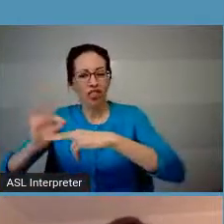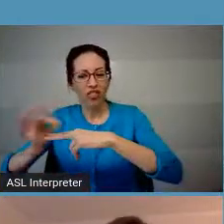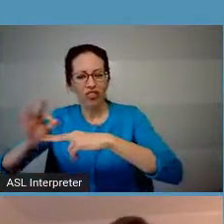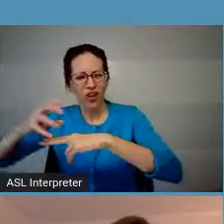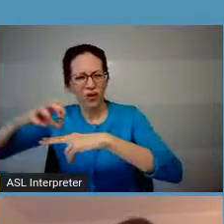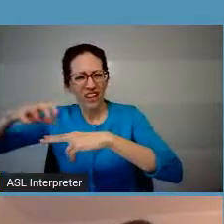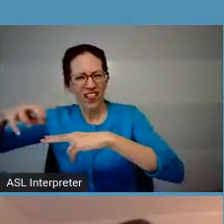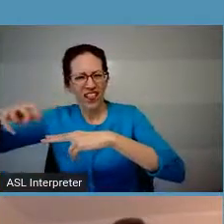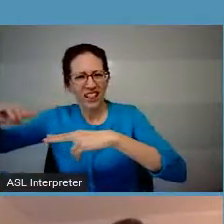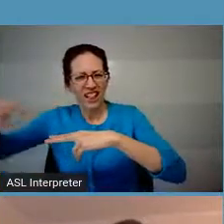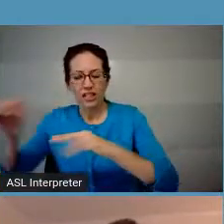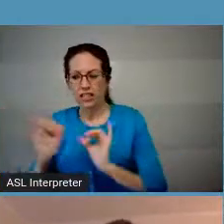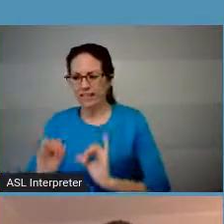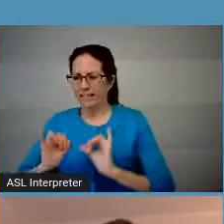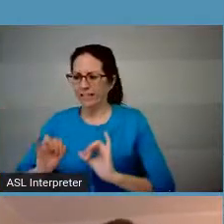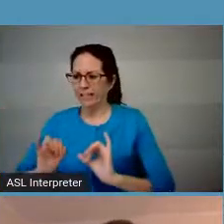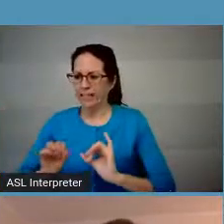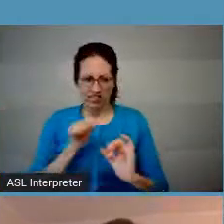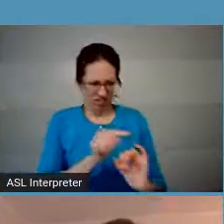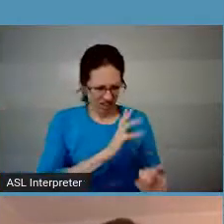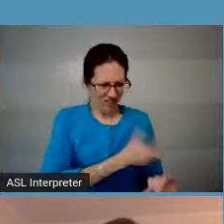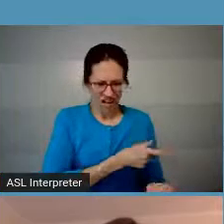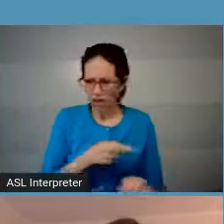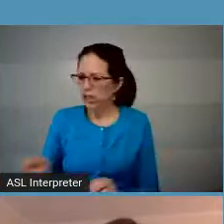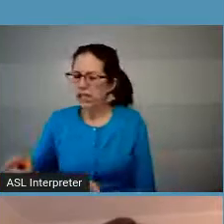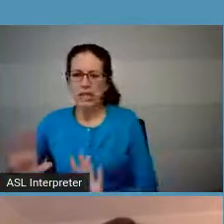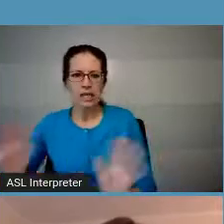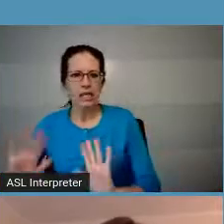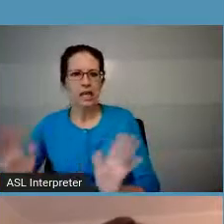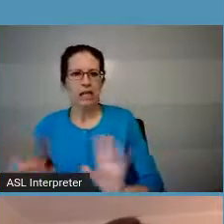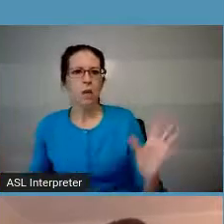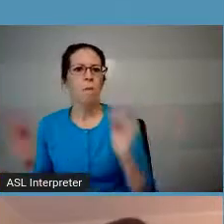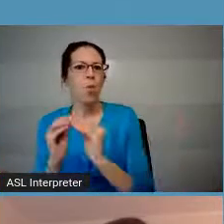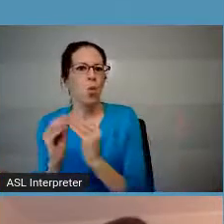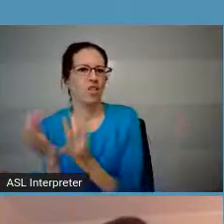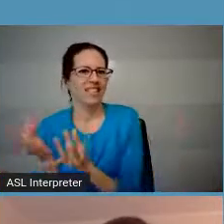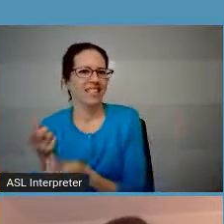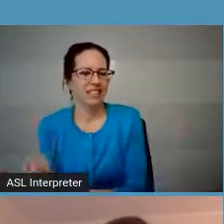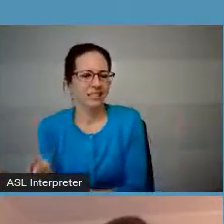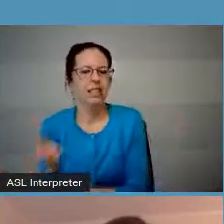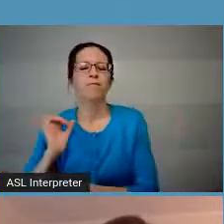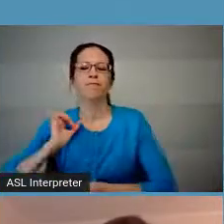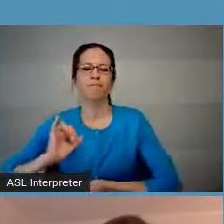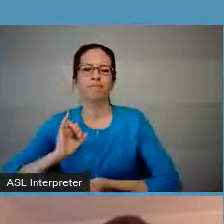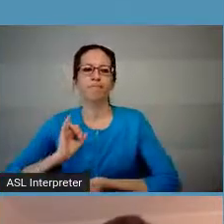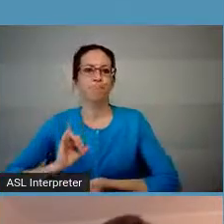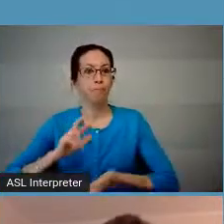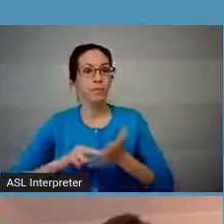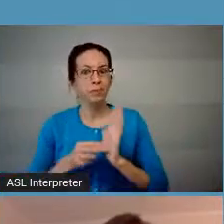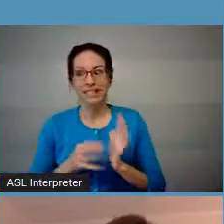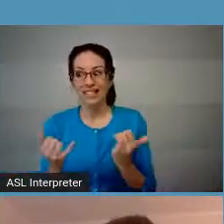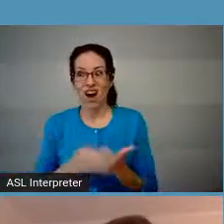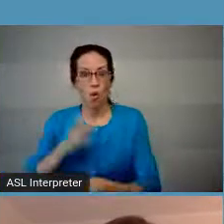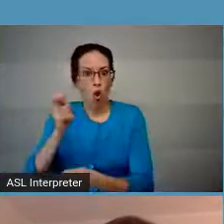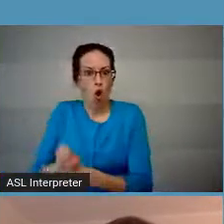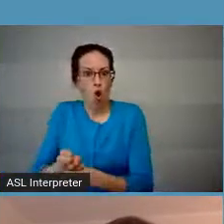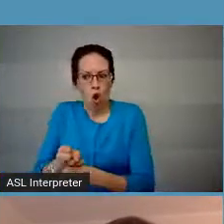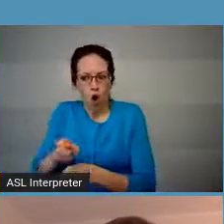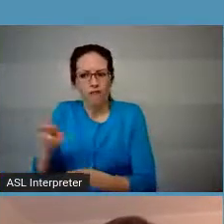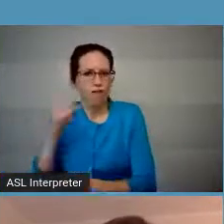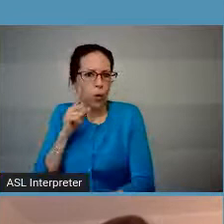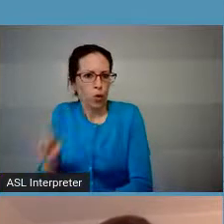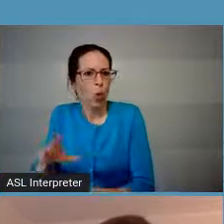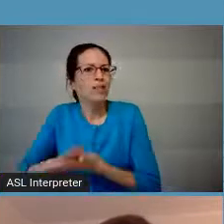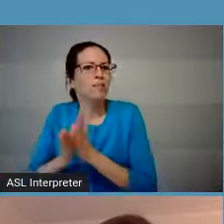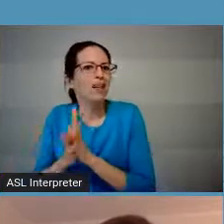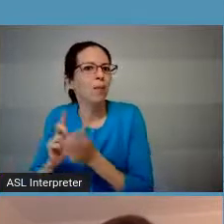window pane kind of effect. That's going to get in your way. It may be very difficult to digitize those materials,